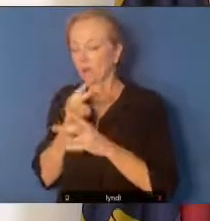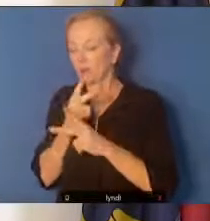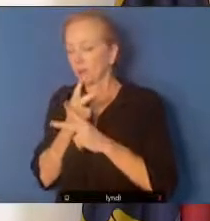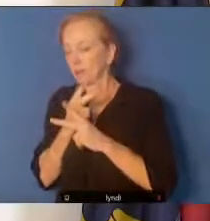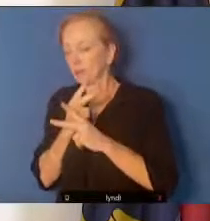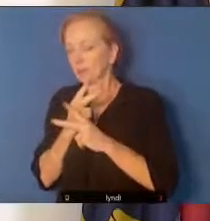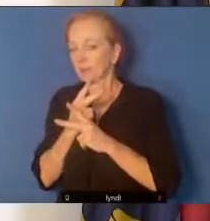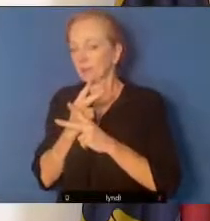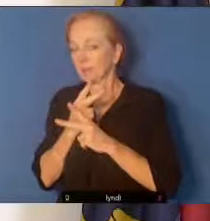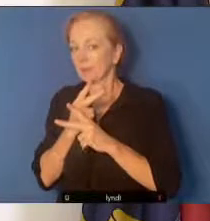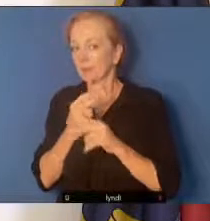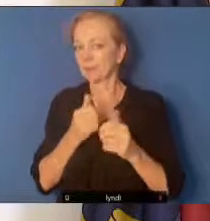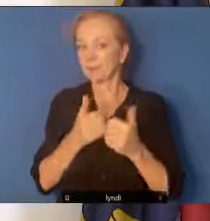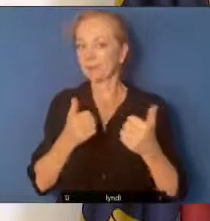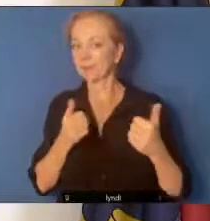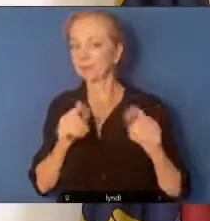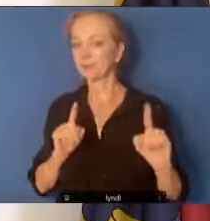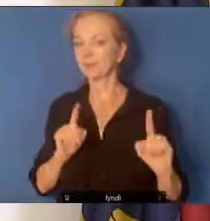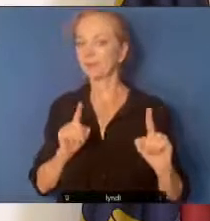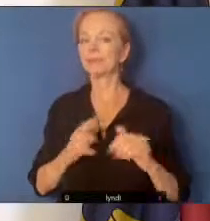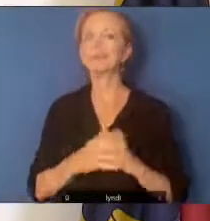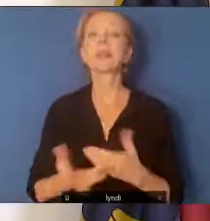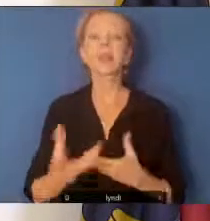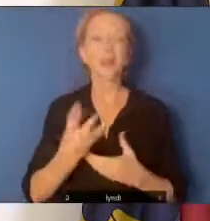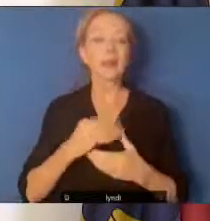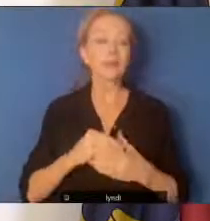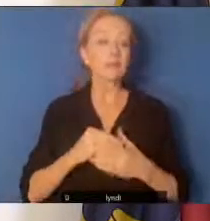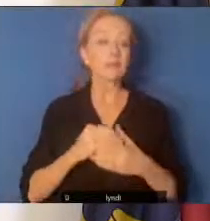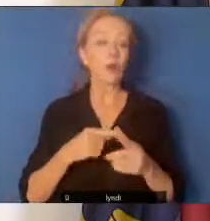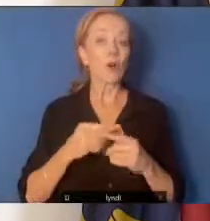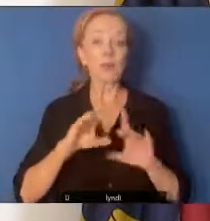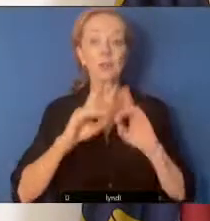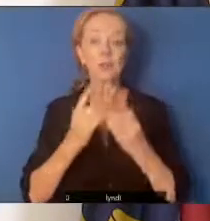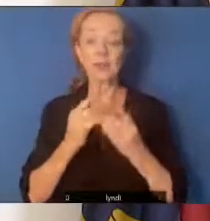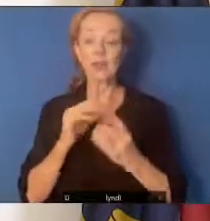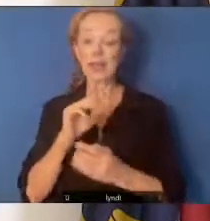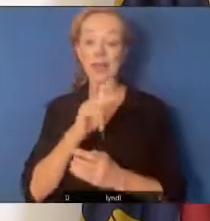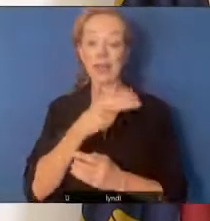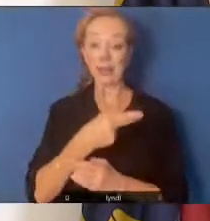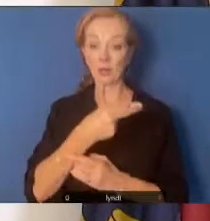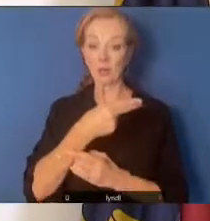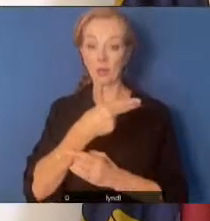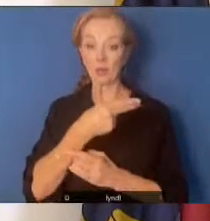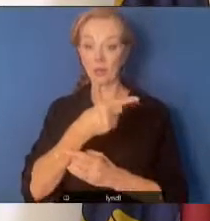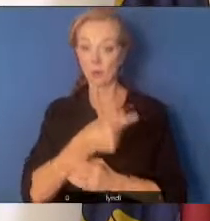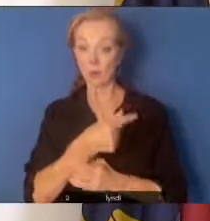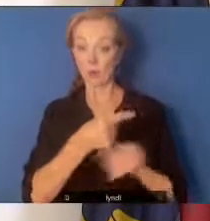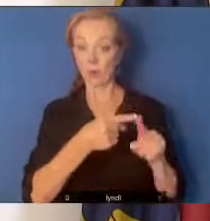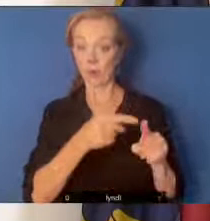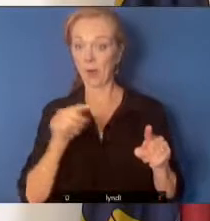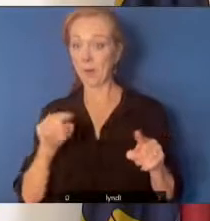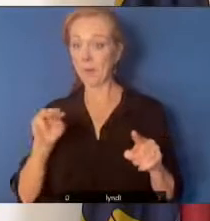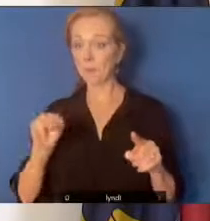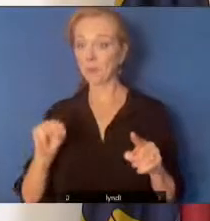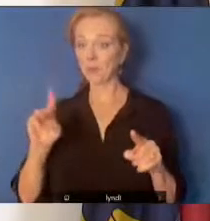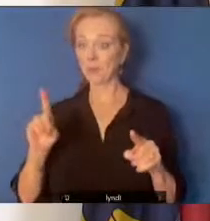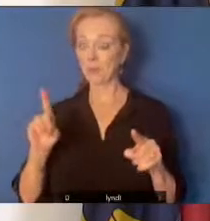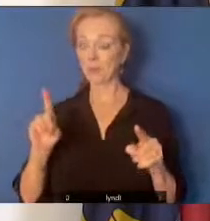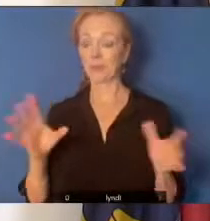The involved patrol divisions of Hickory Grove and Metro Division collaborated together to begin the